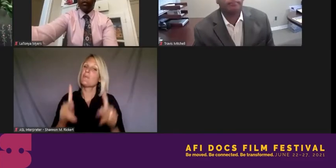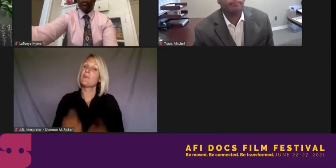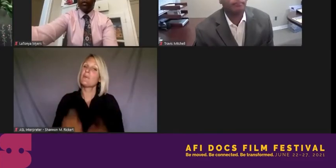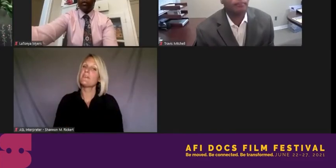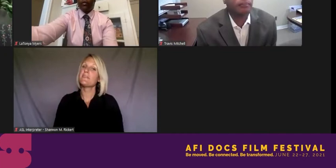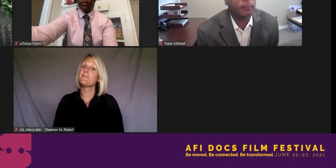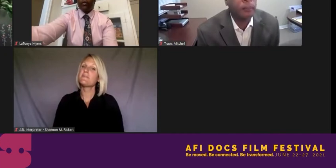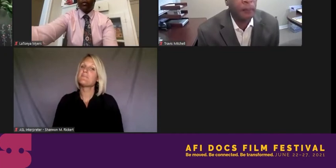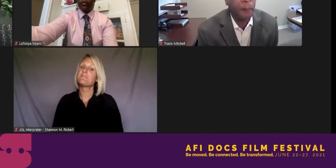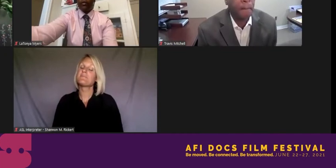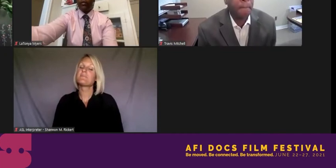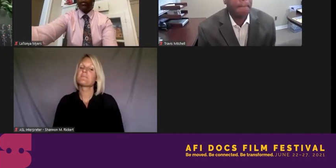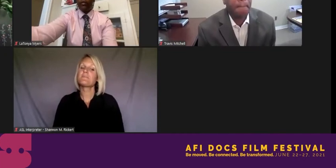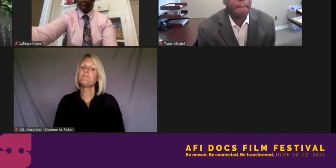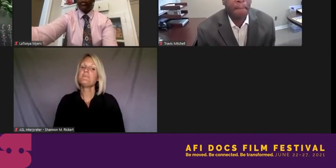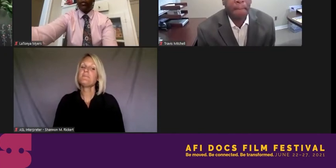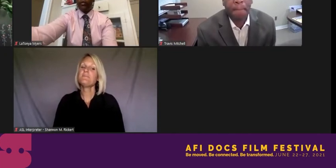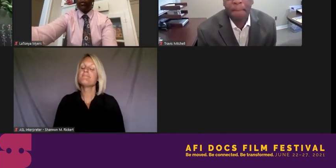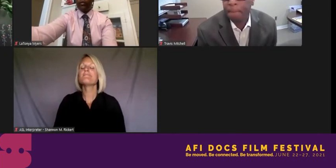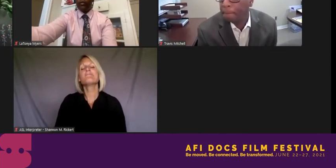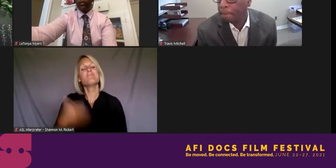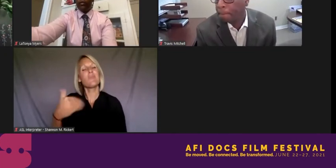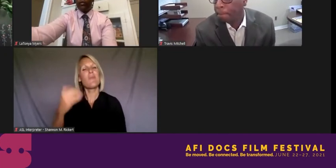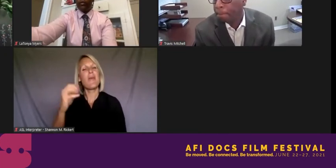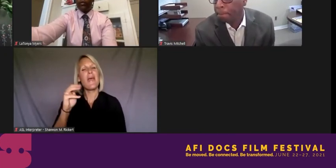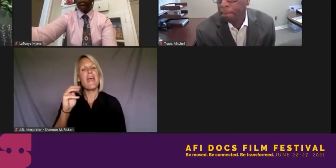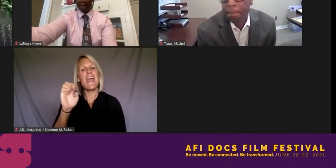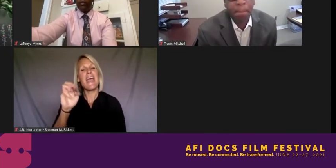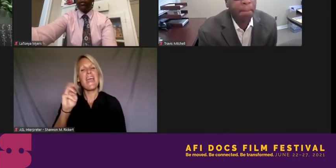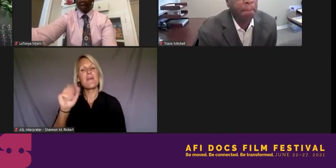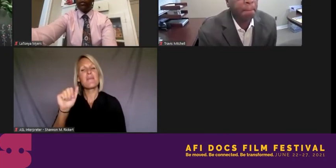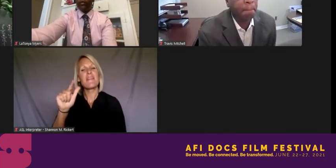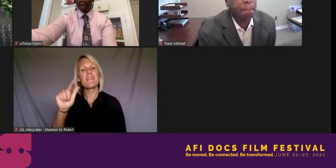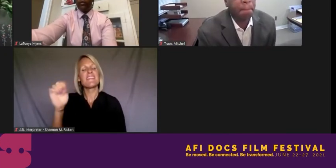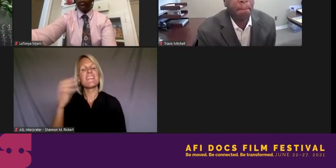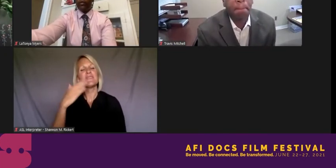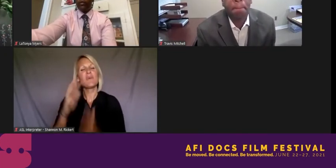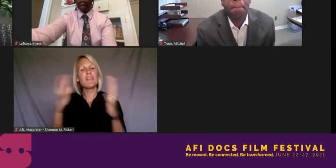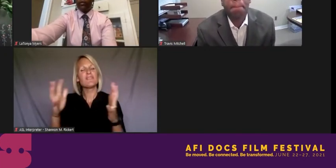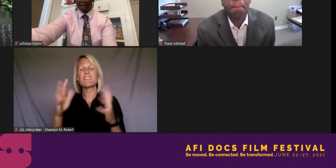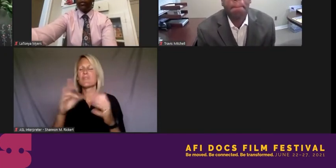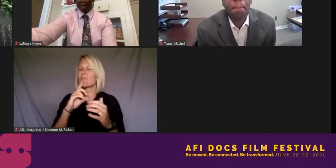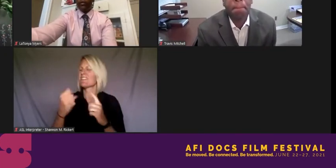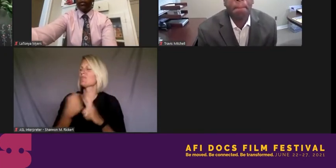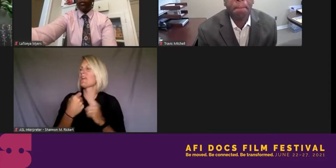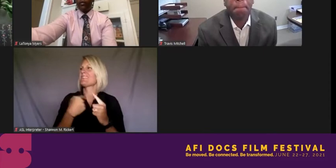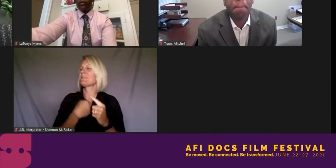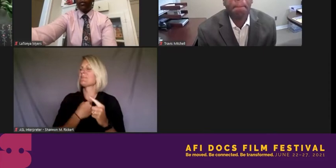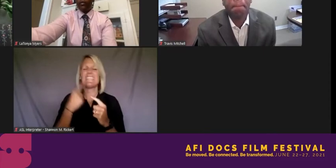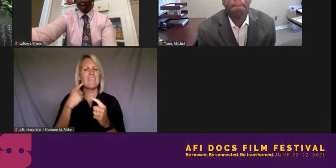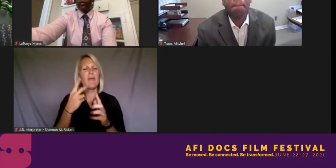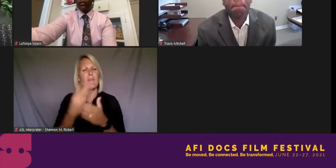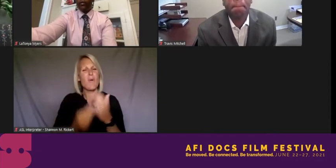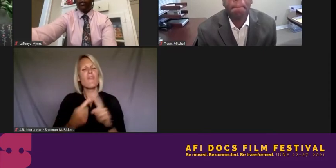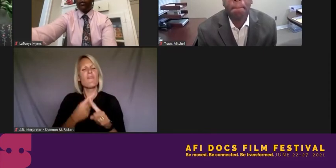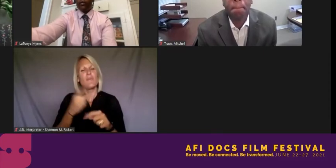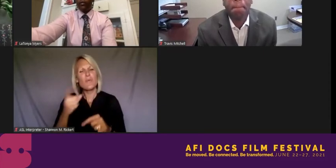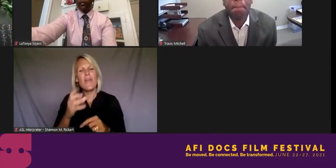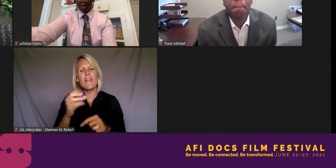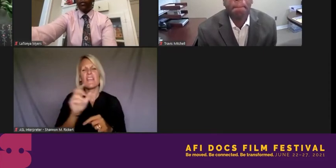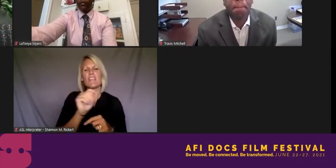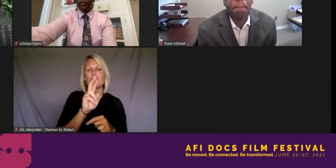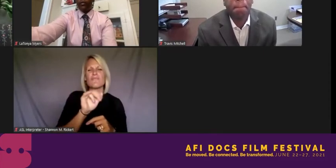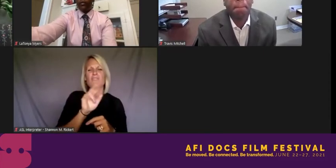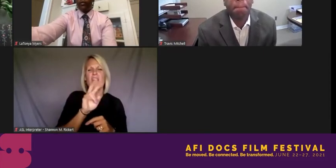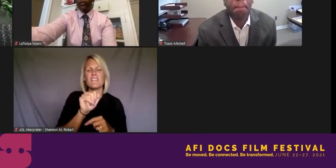Emily, thank you so much for that. And it really strikes me, I'm hearing, you know, from both you and Travis about the power